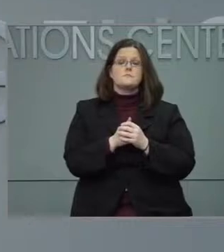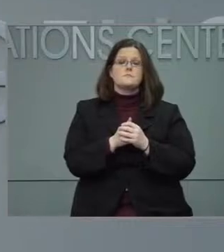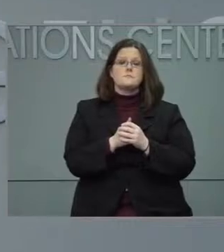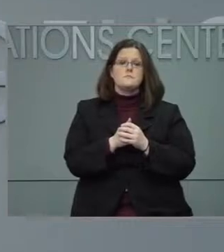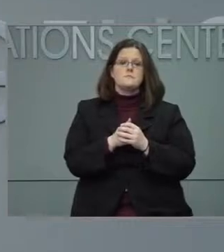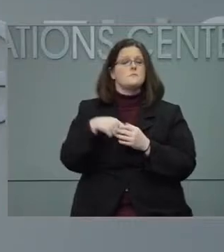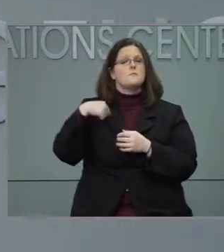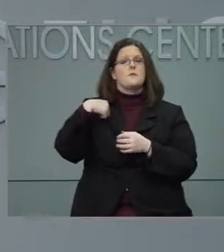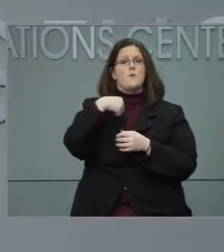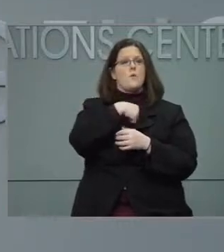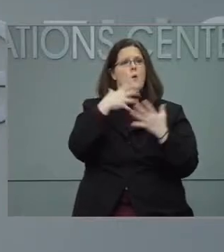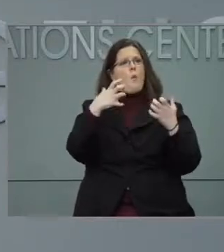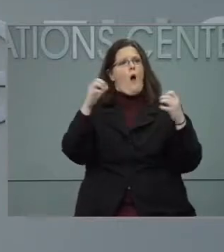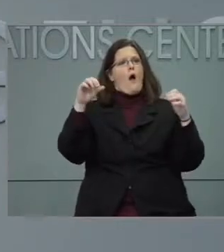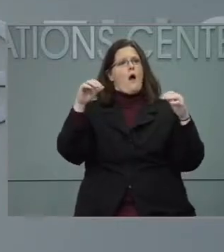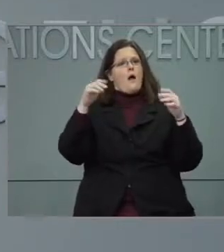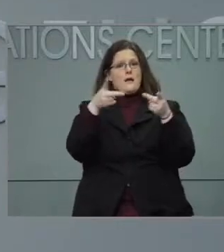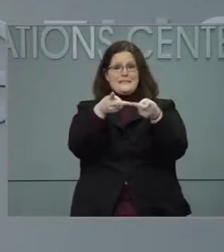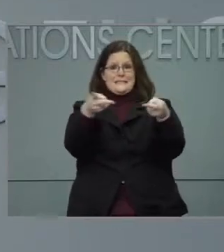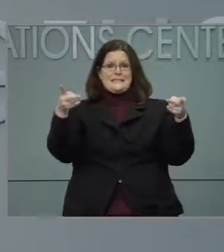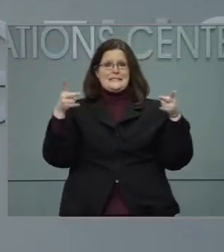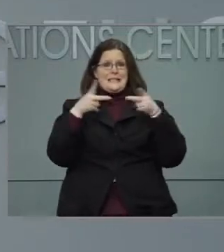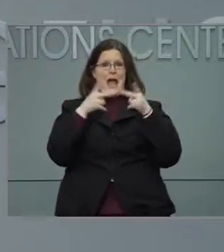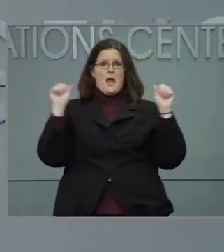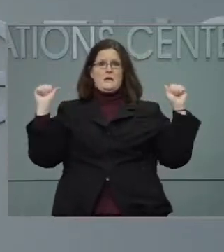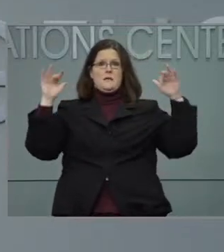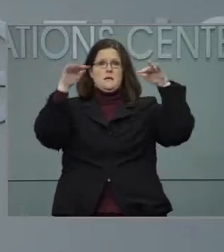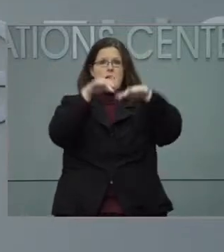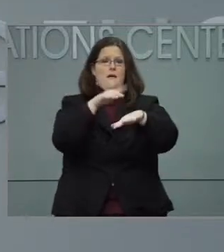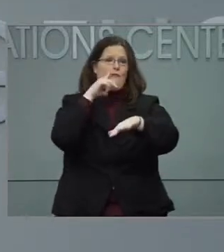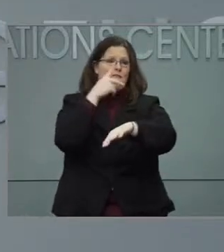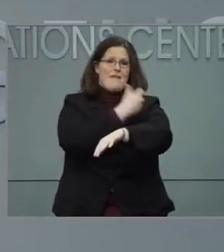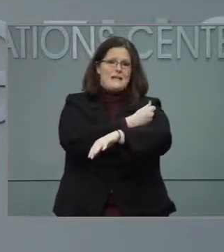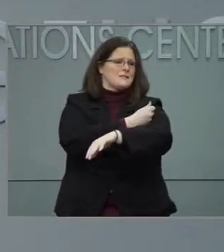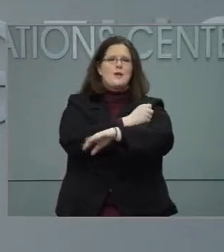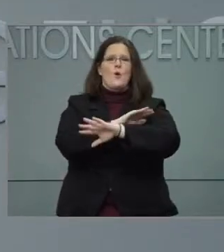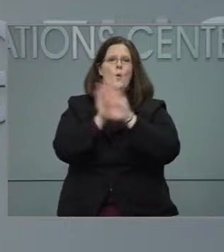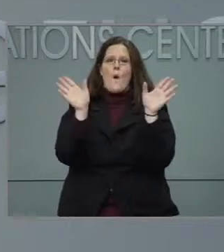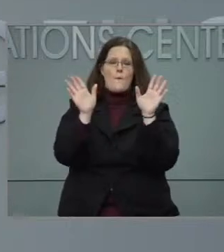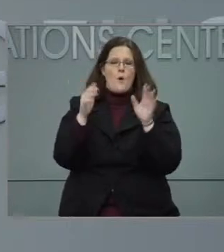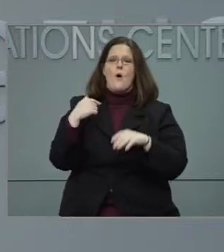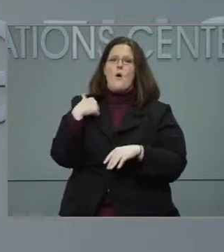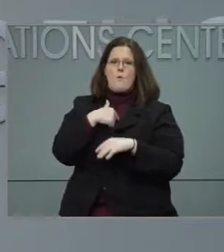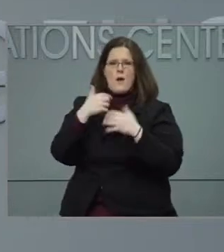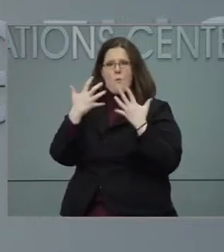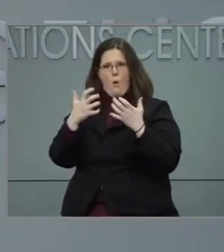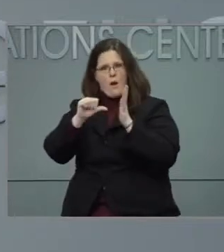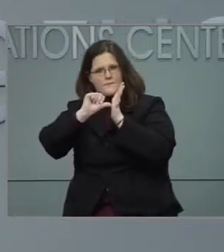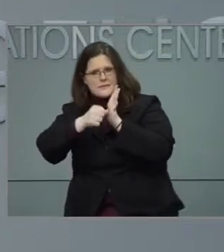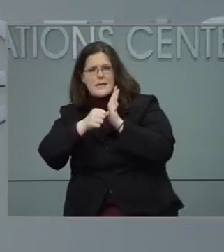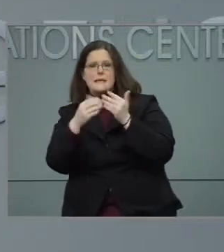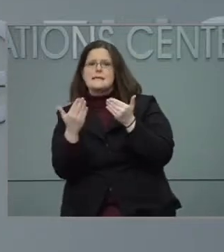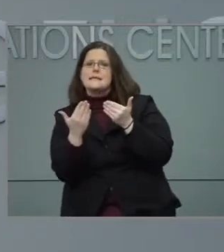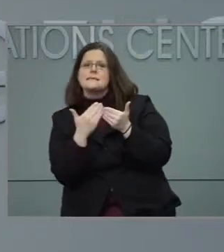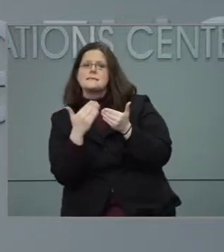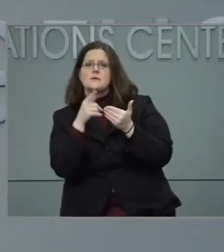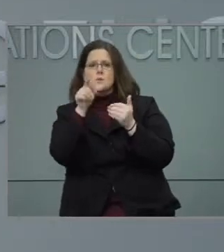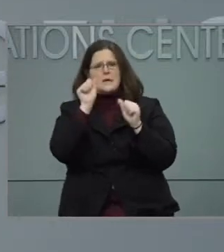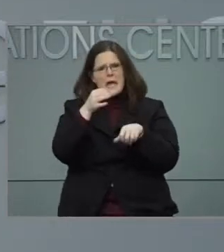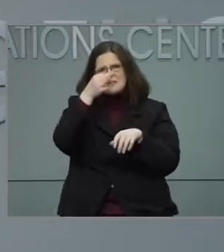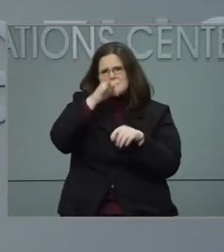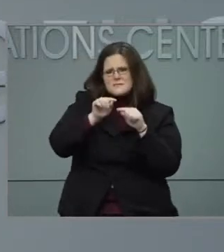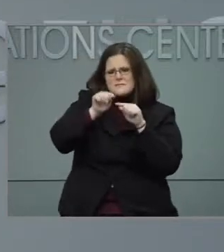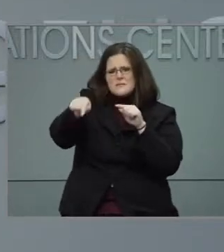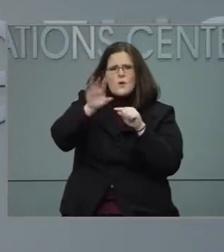large mass vaccination sites, but rather making sure that it's easy for folks to access very close to their home. We